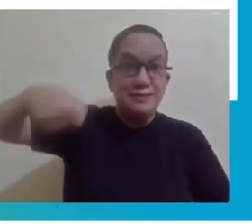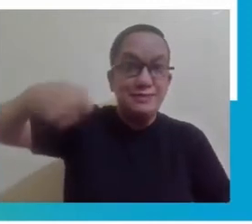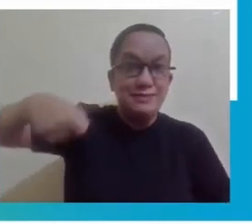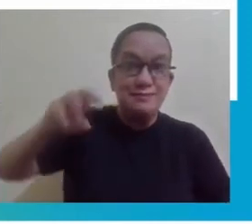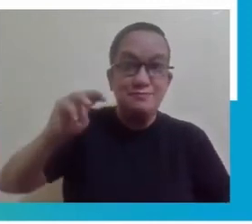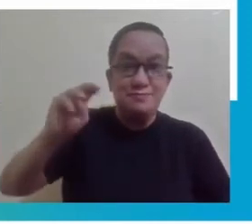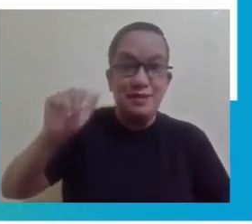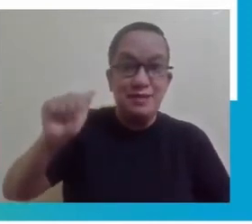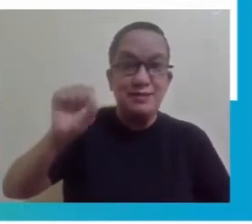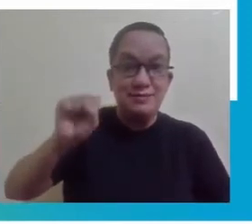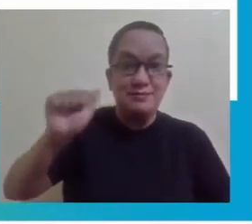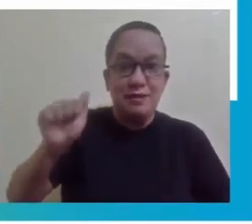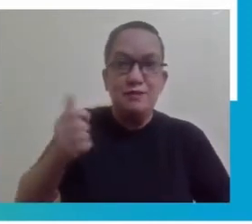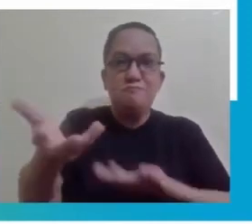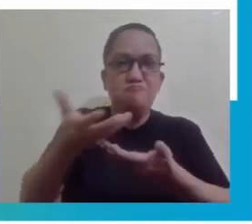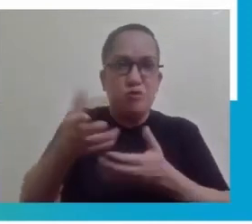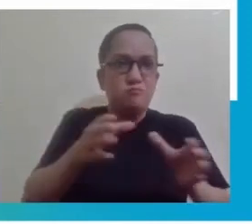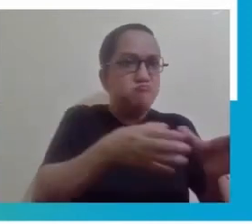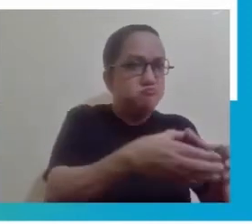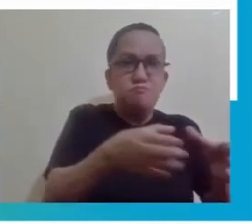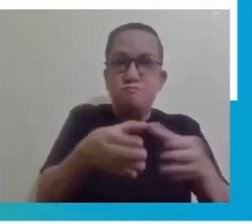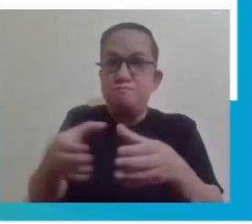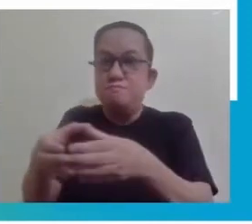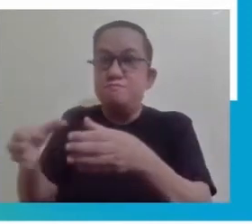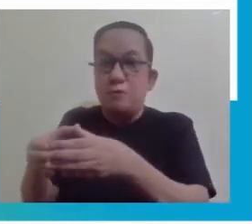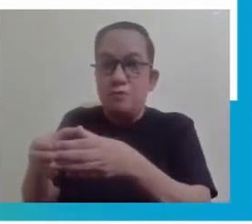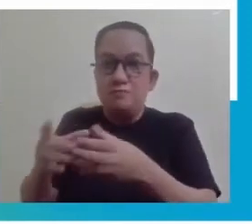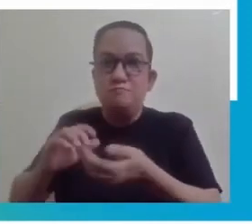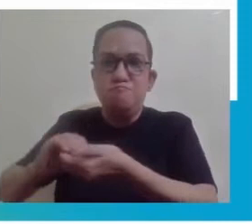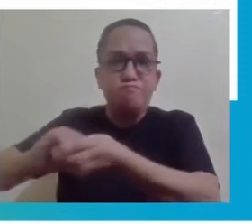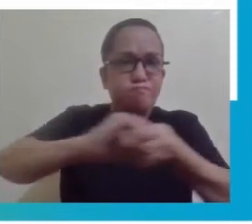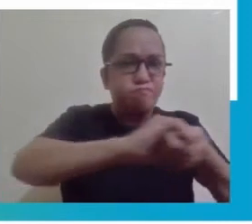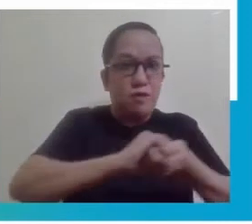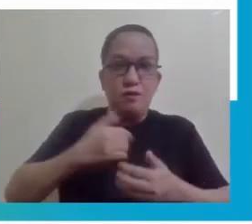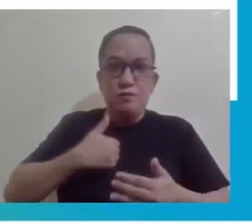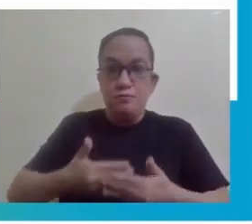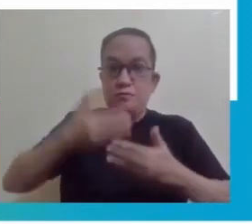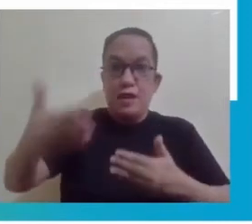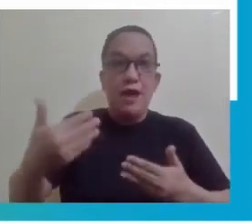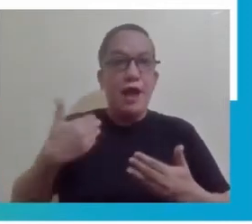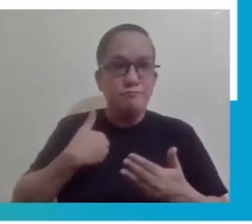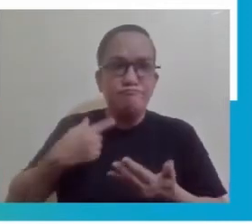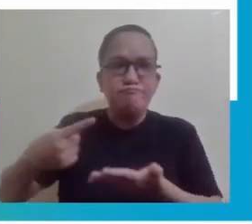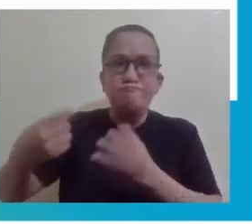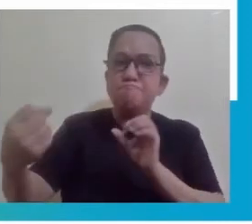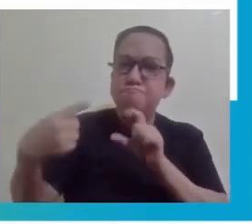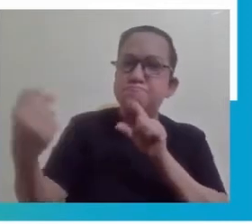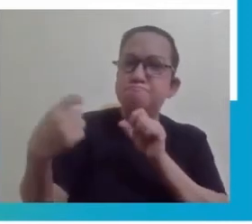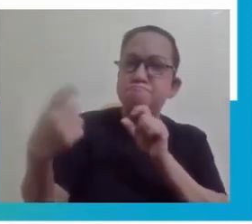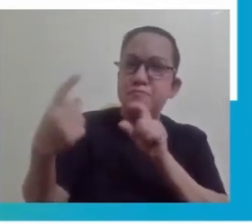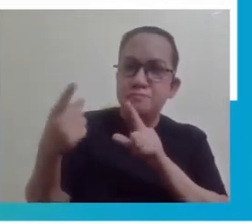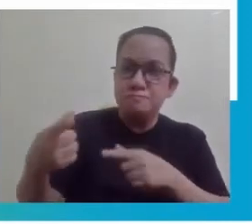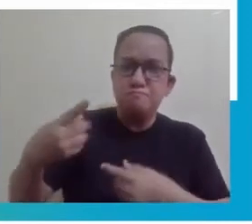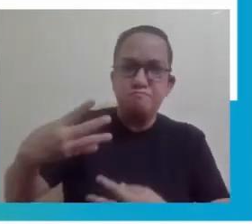operations. This will be followed by a moderated Q&A using questions from an online call